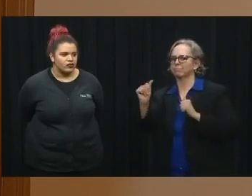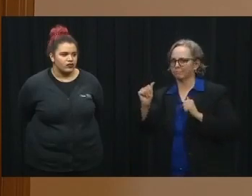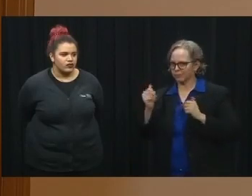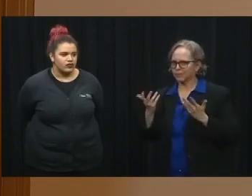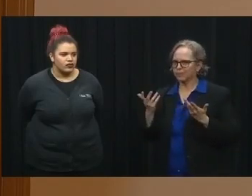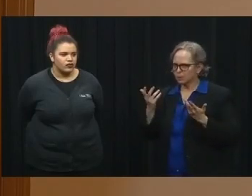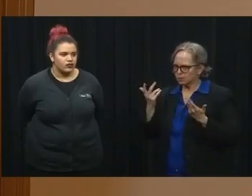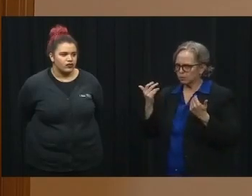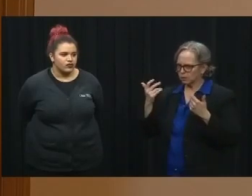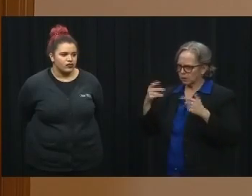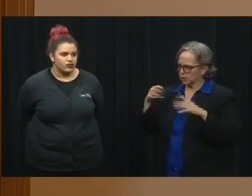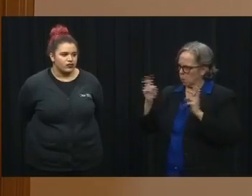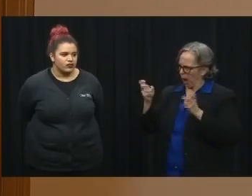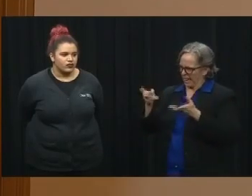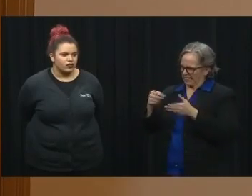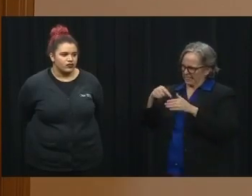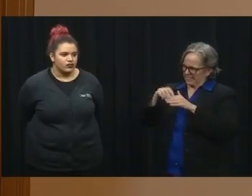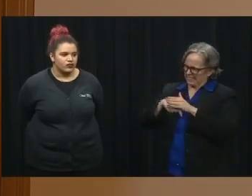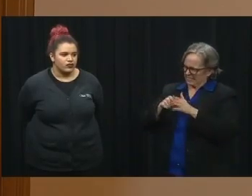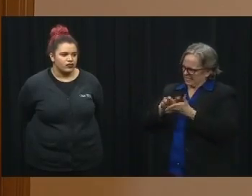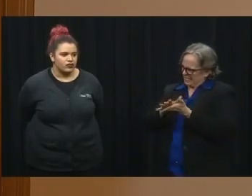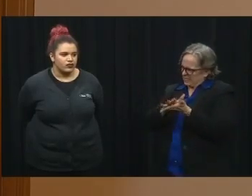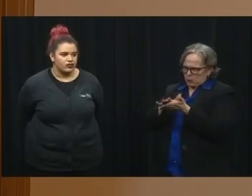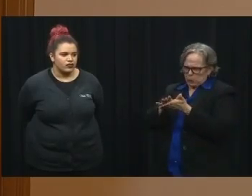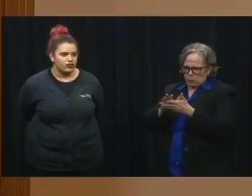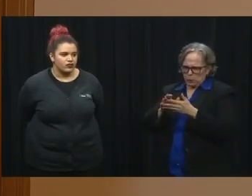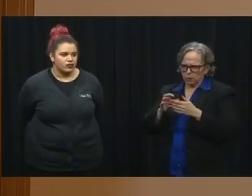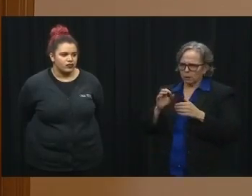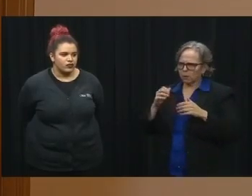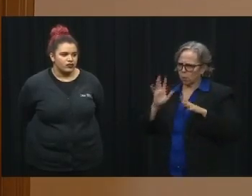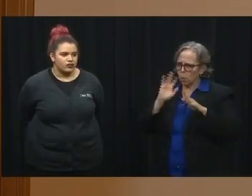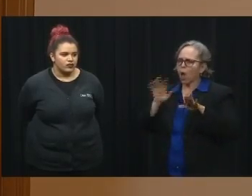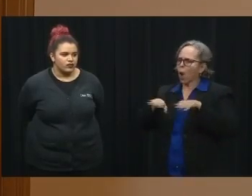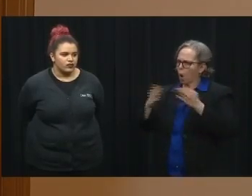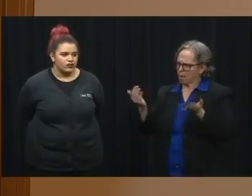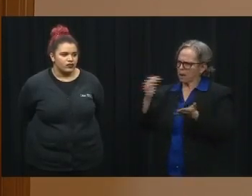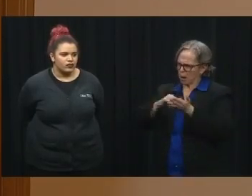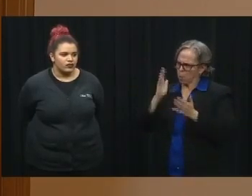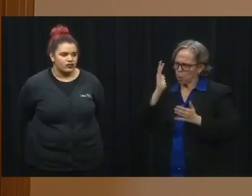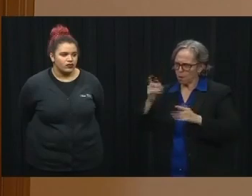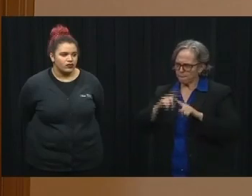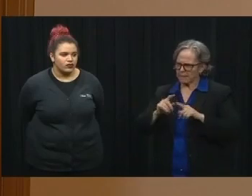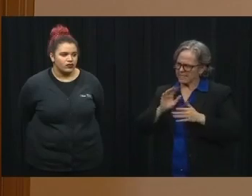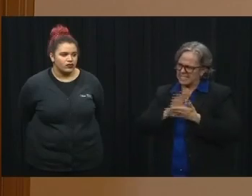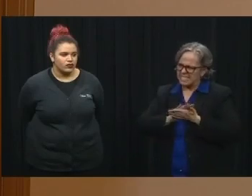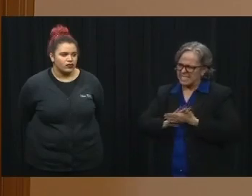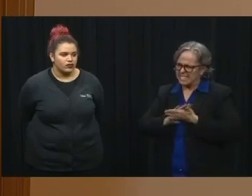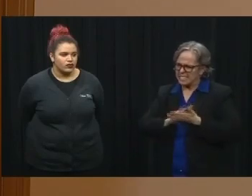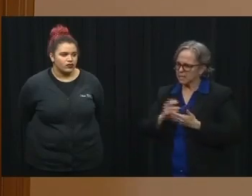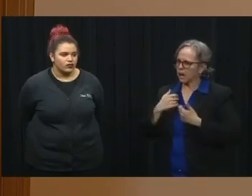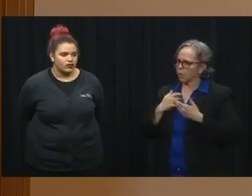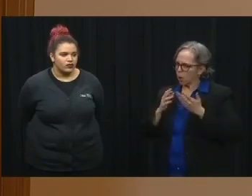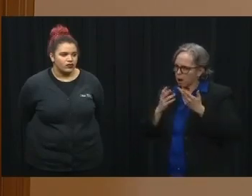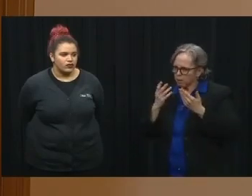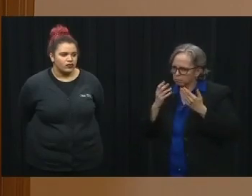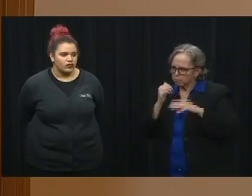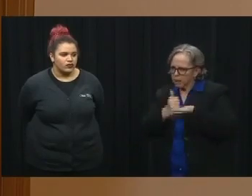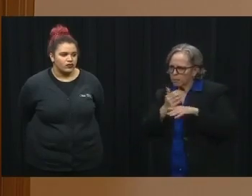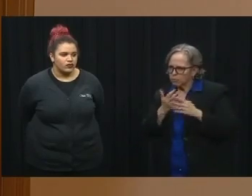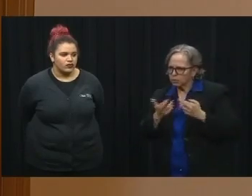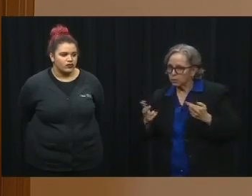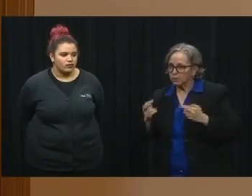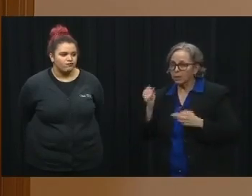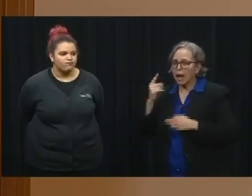will reopen and reinforcements will come that need to be there. The rest will work from home, and that WIC clinic will resume